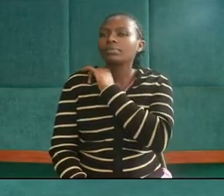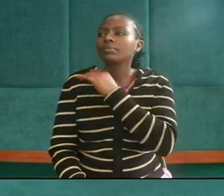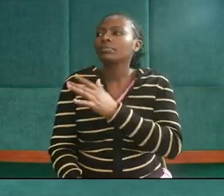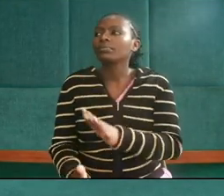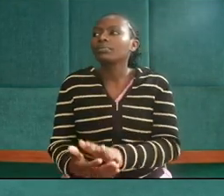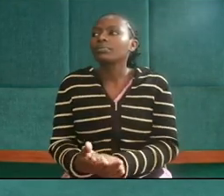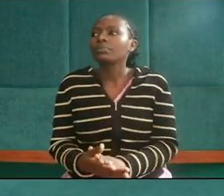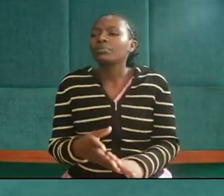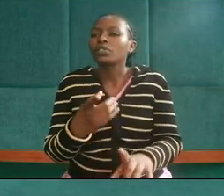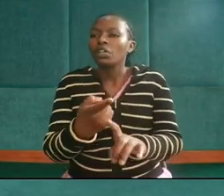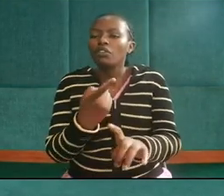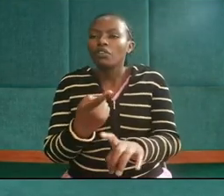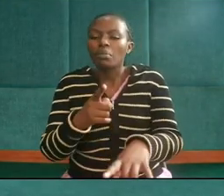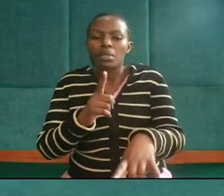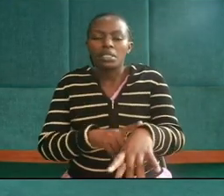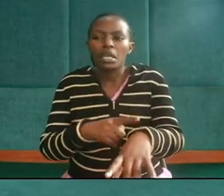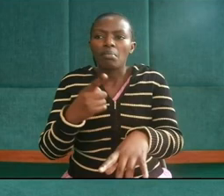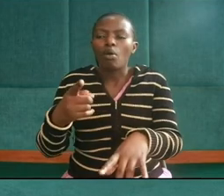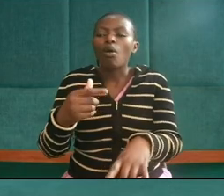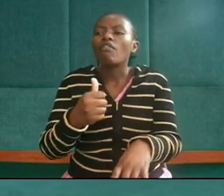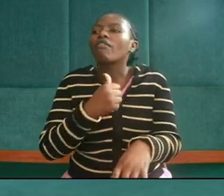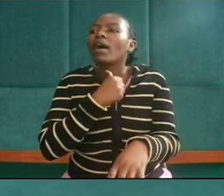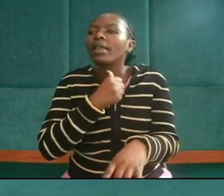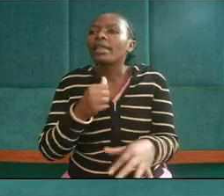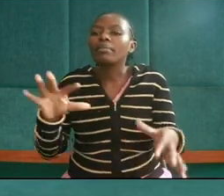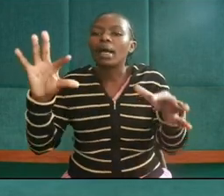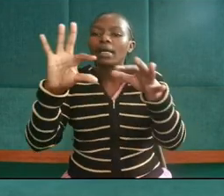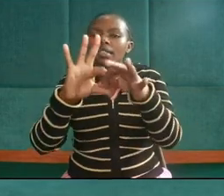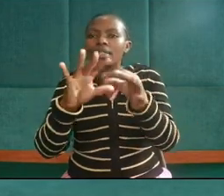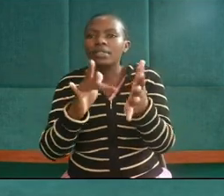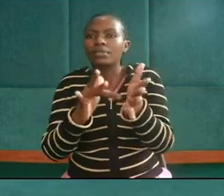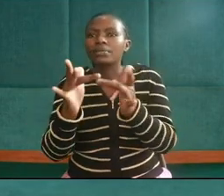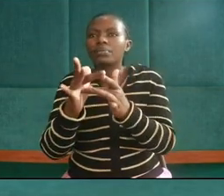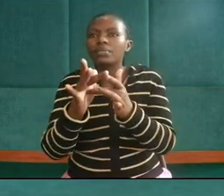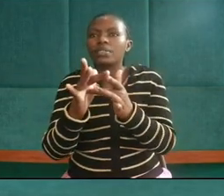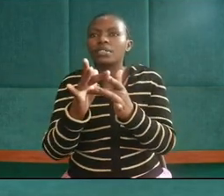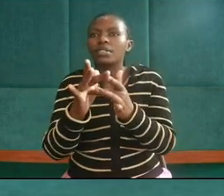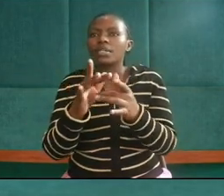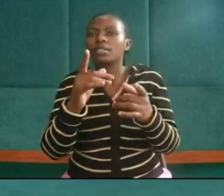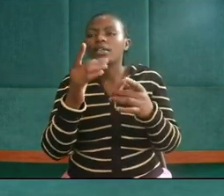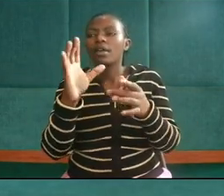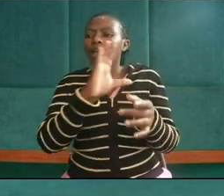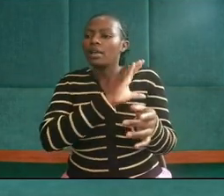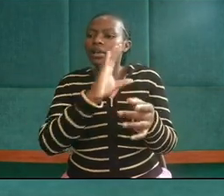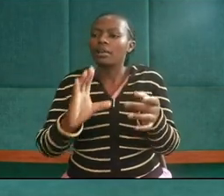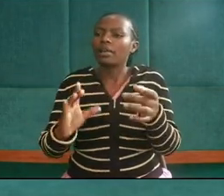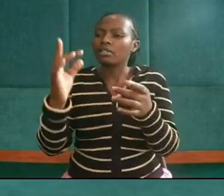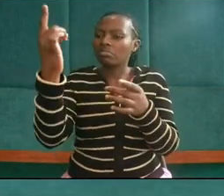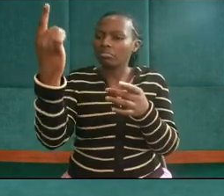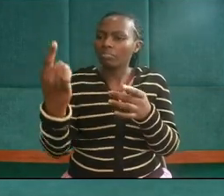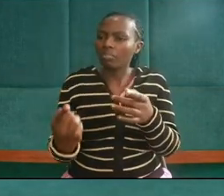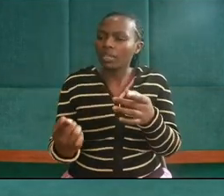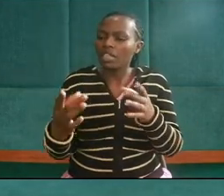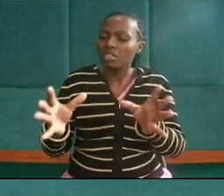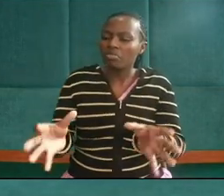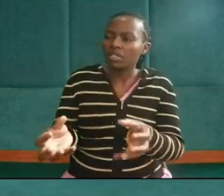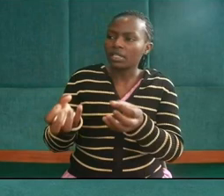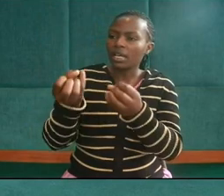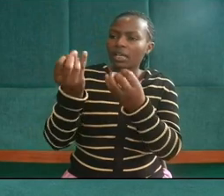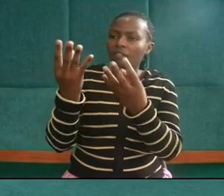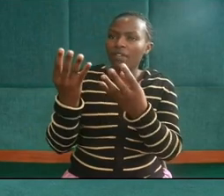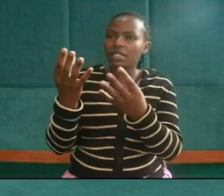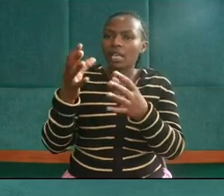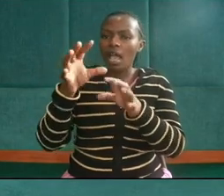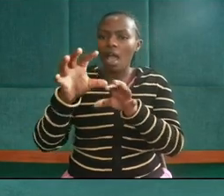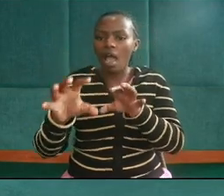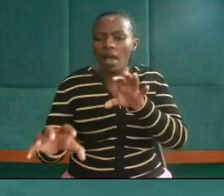from the time of Adam until Jesus Christ came, they were sacrificing an animal. So an